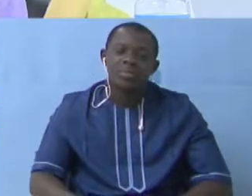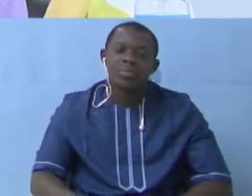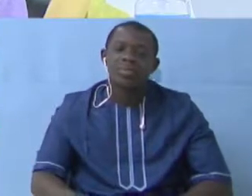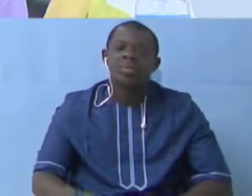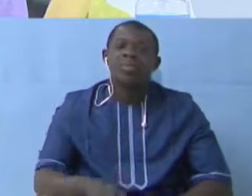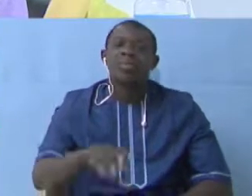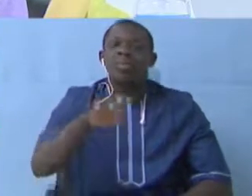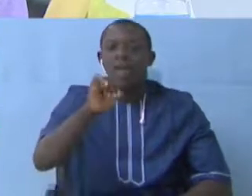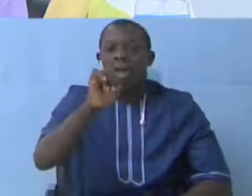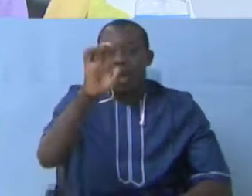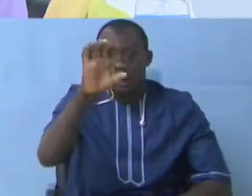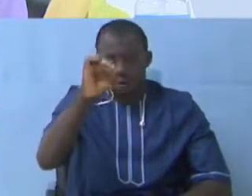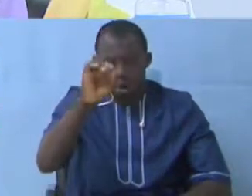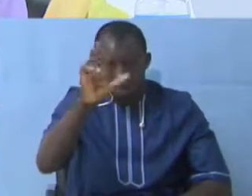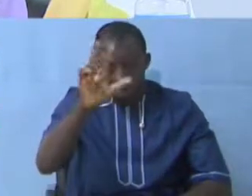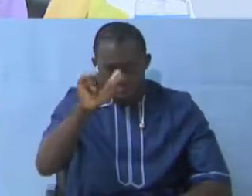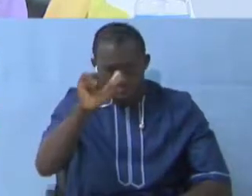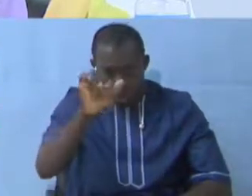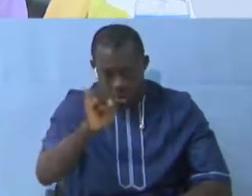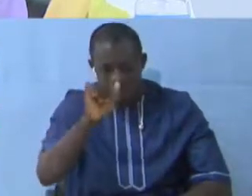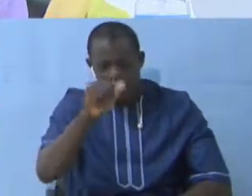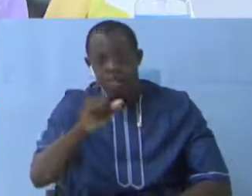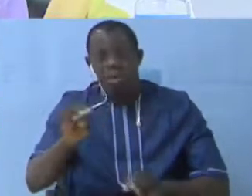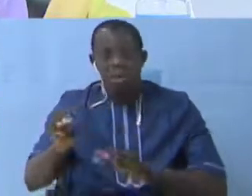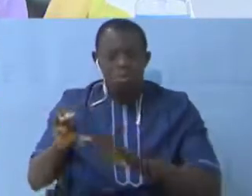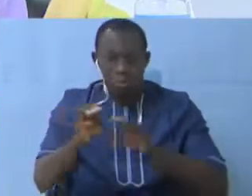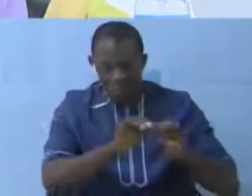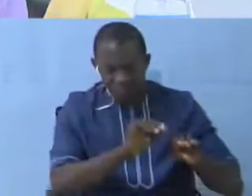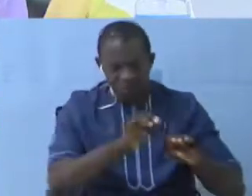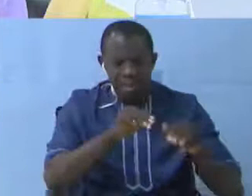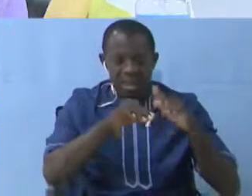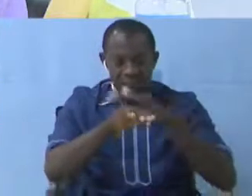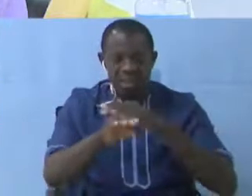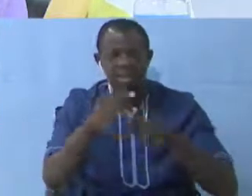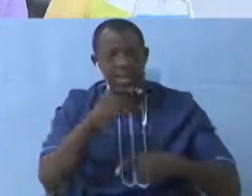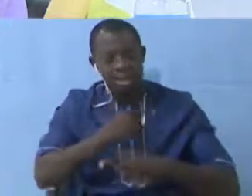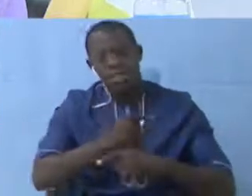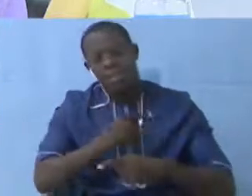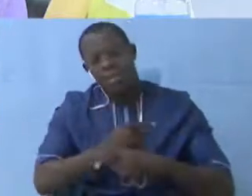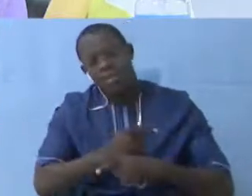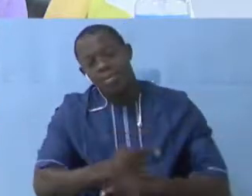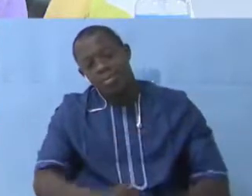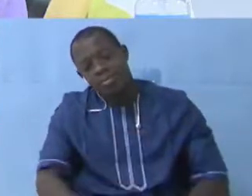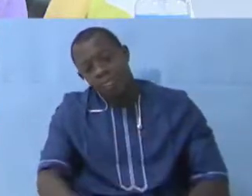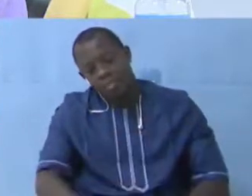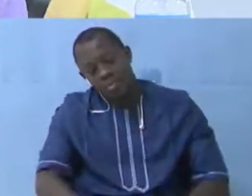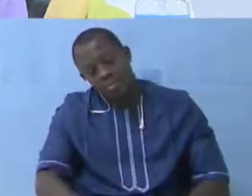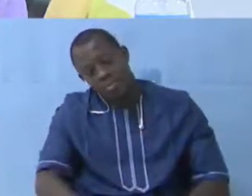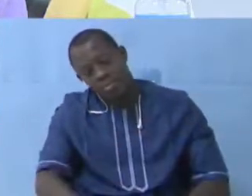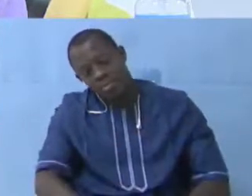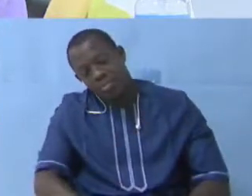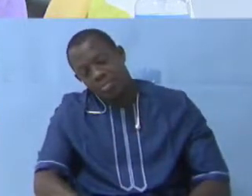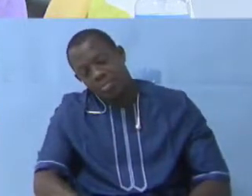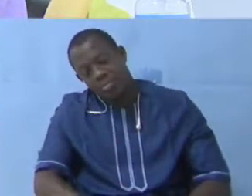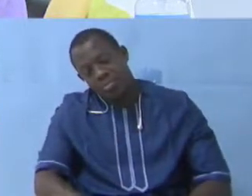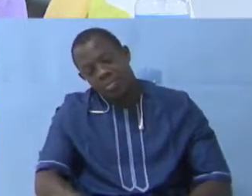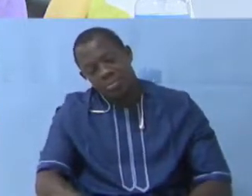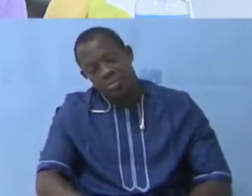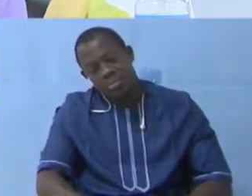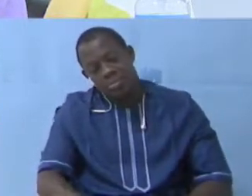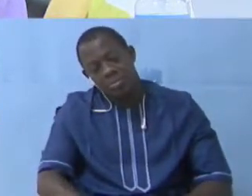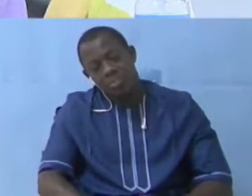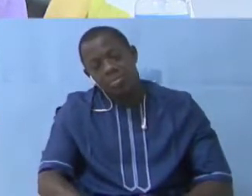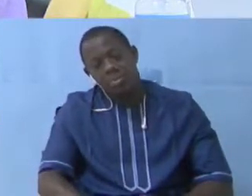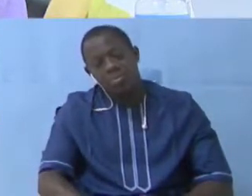ECOWAS will move in. Te tamit nga xam ne ni kuréeli Afrique sowu jant gi ñu xamee ECOWAS danañ dugg si.